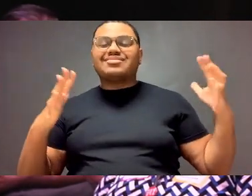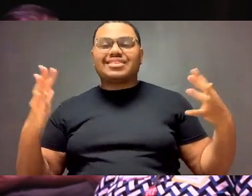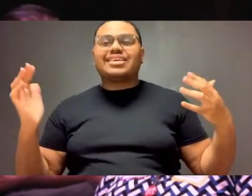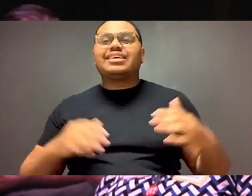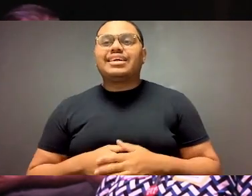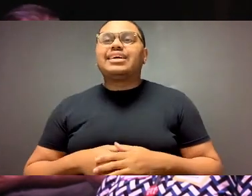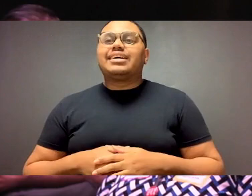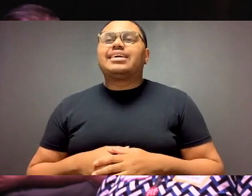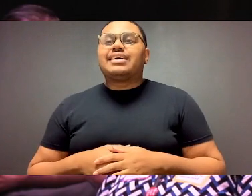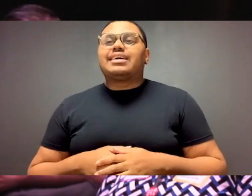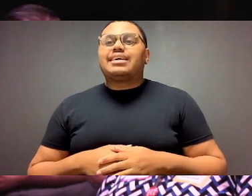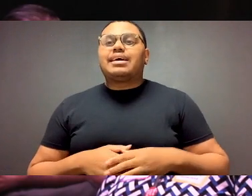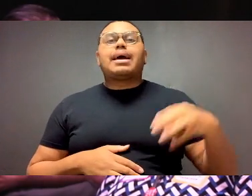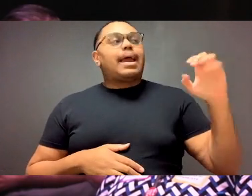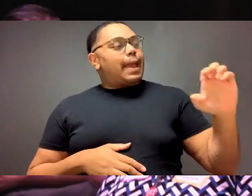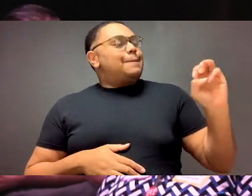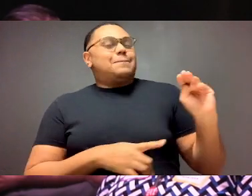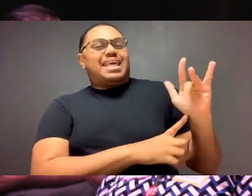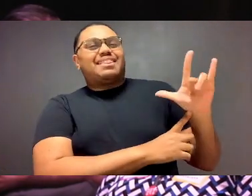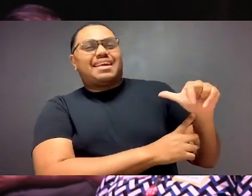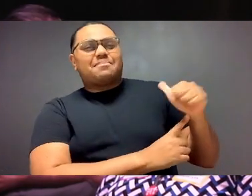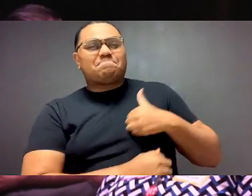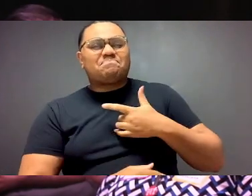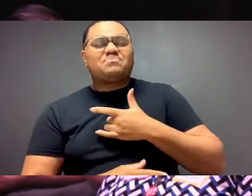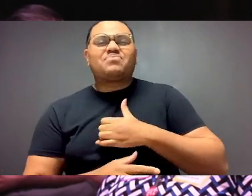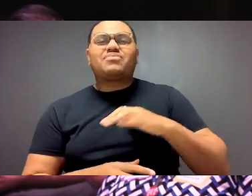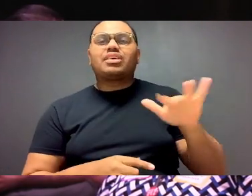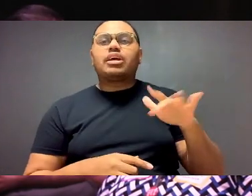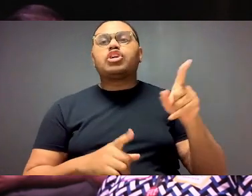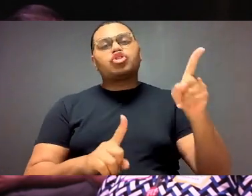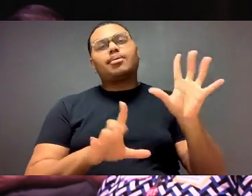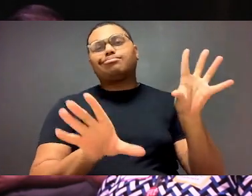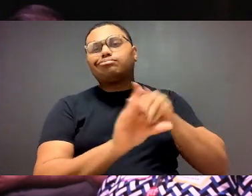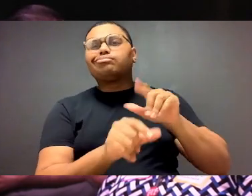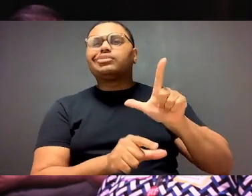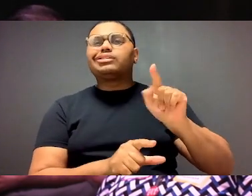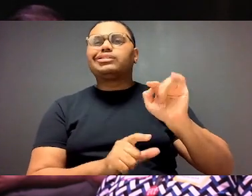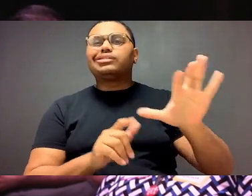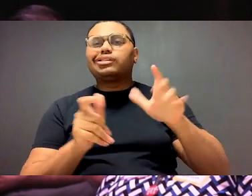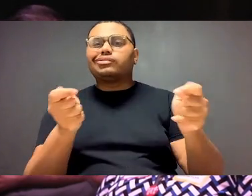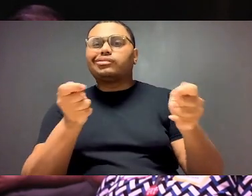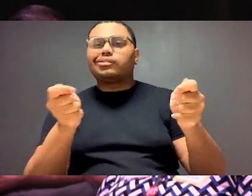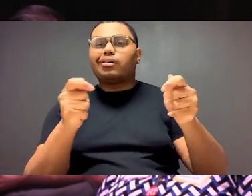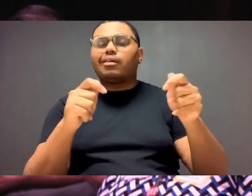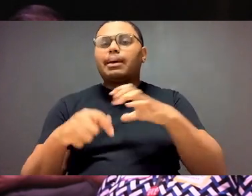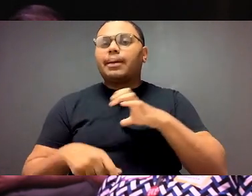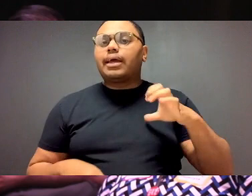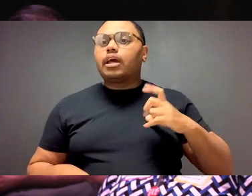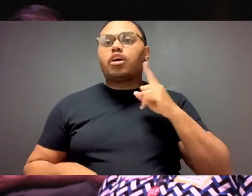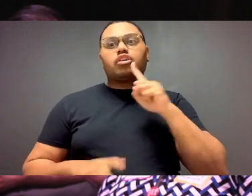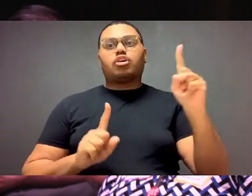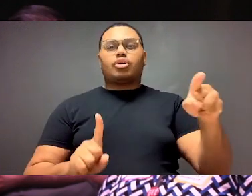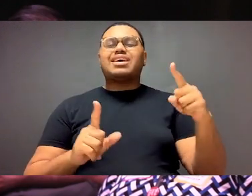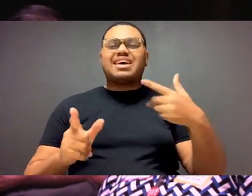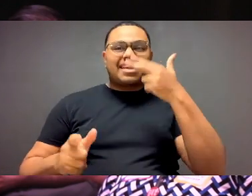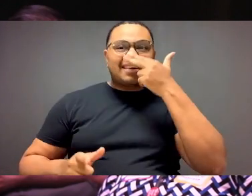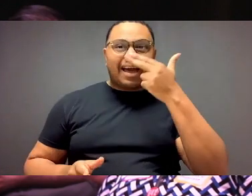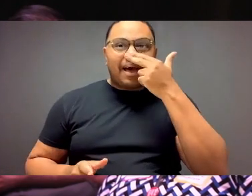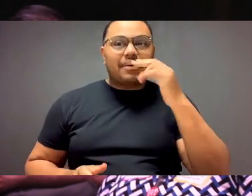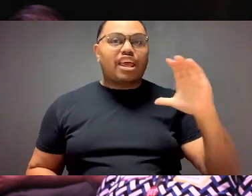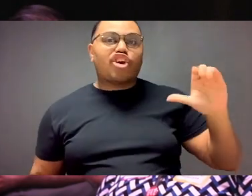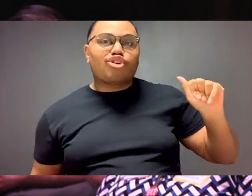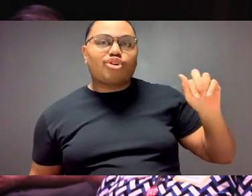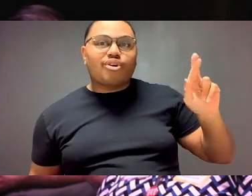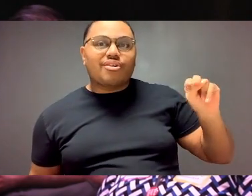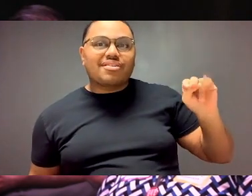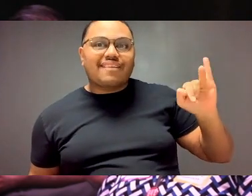Emilia is a longtime member of the LTC Steering Committee. She also championed the Comedy Carnival in 2022 in Denver, and she's